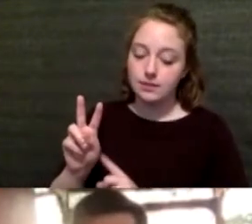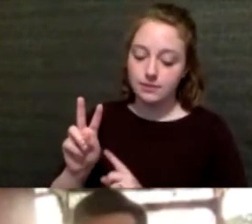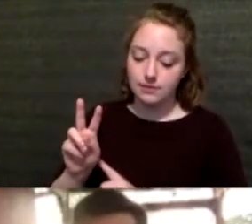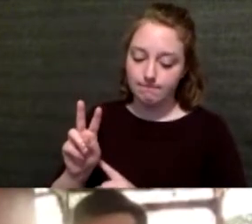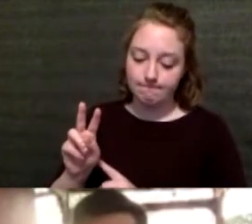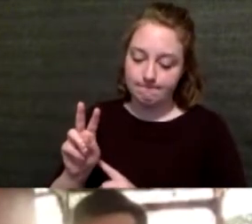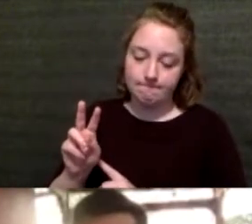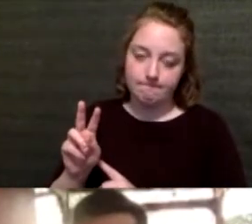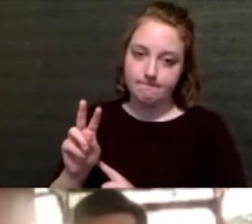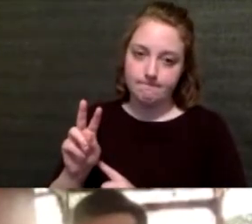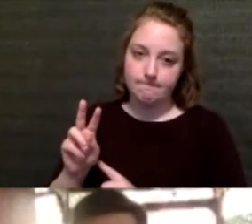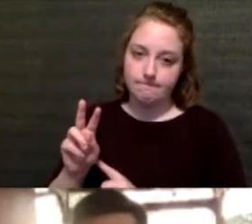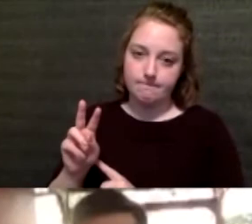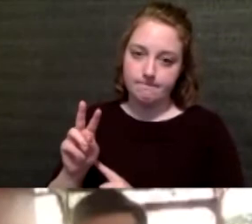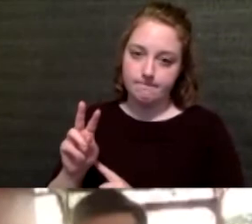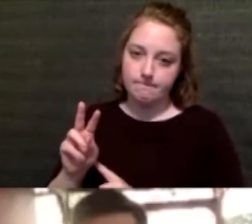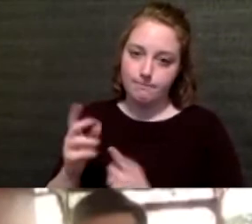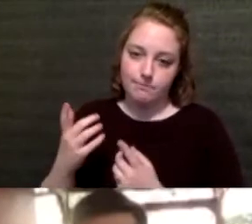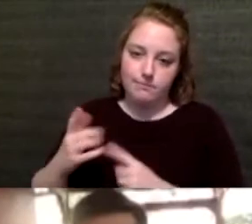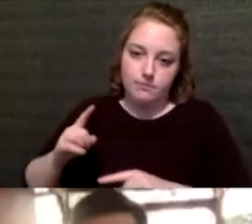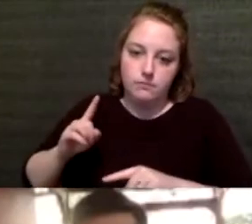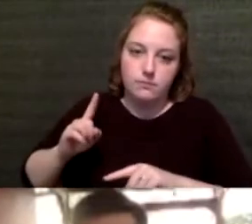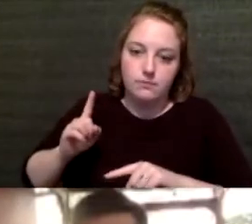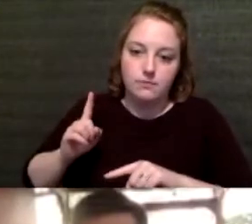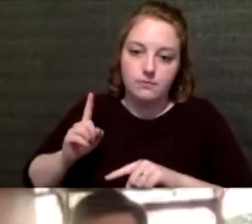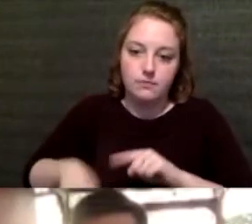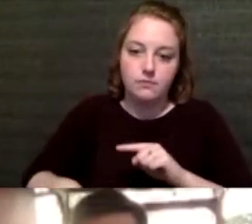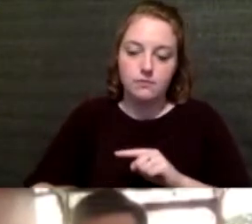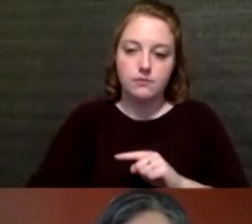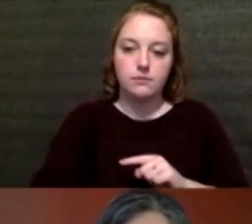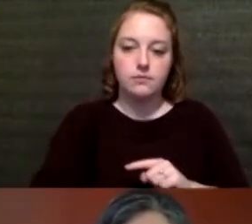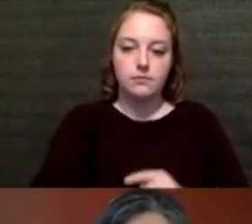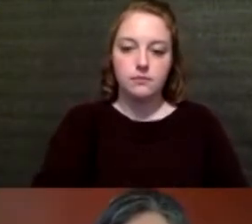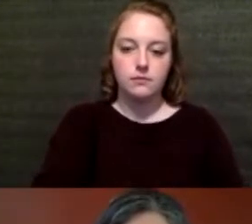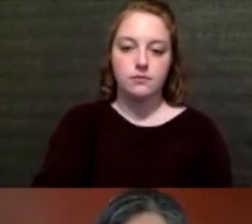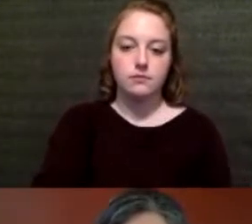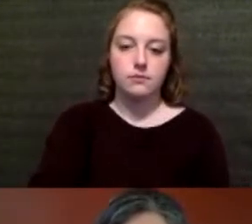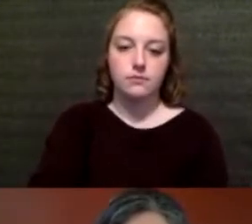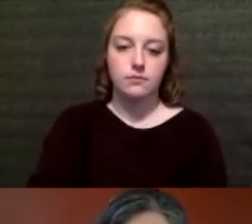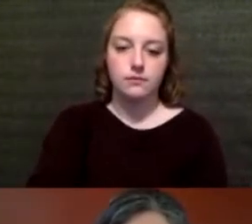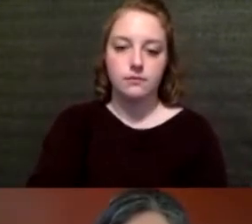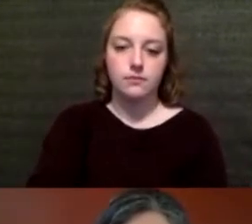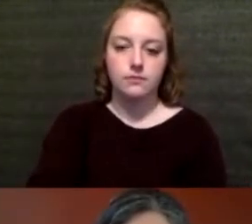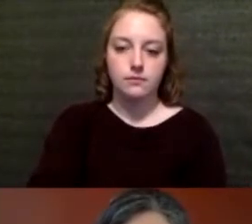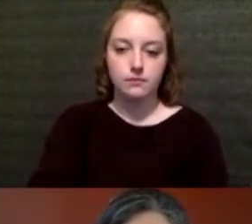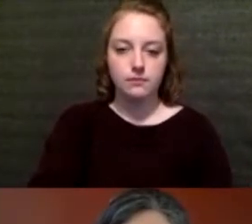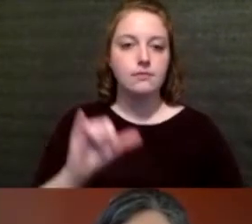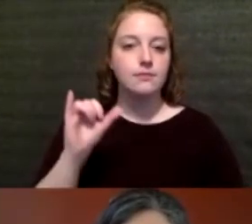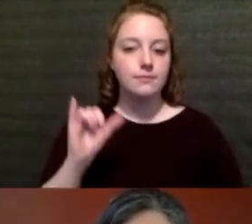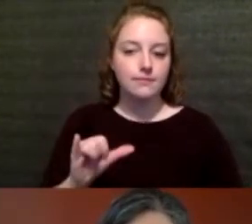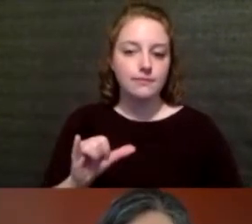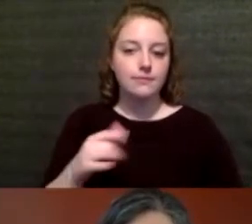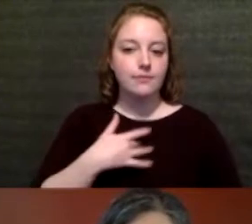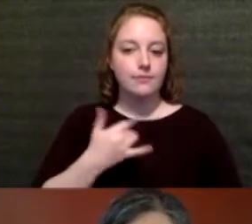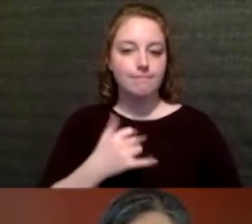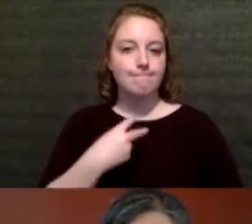can't, I mean, it's kind of, I feel like our hands are tied as a district that with that school.